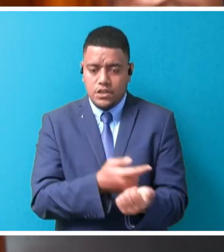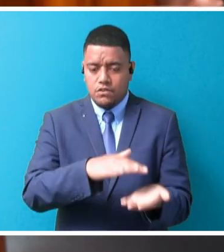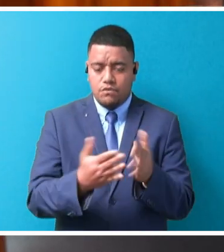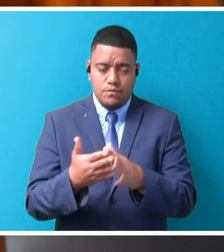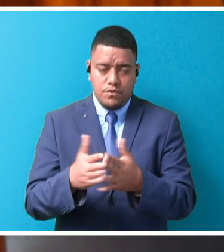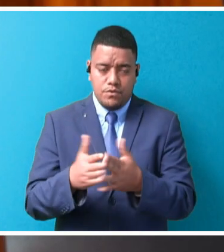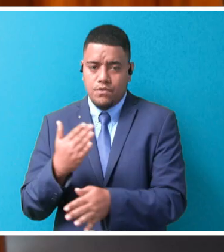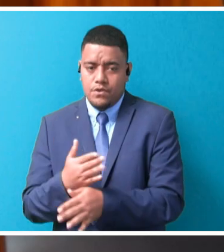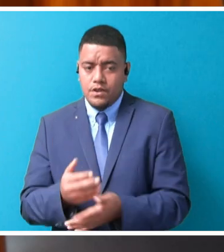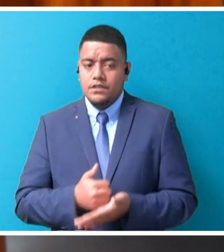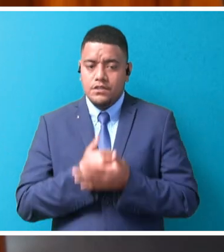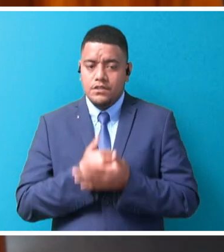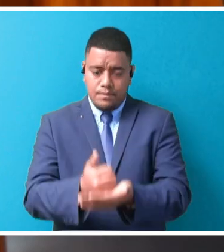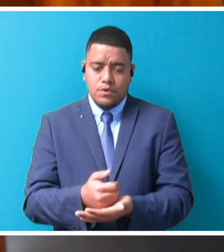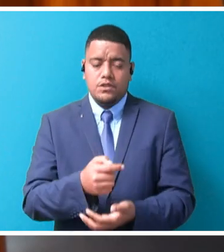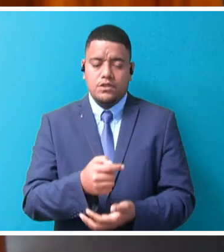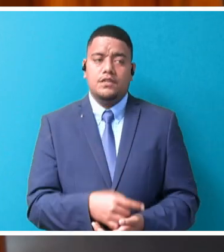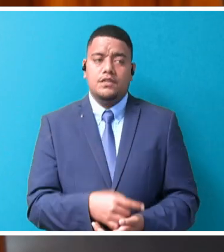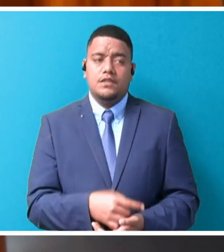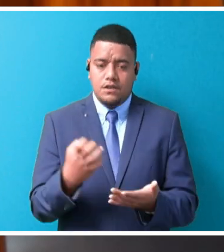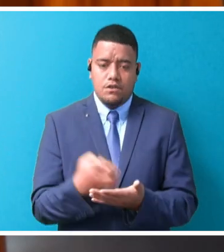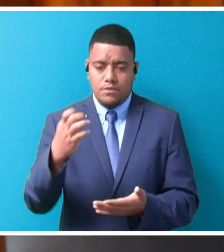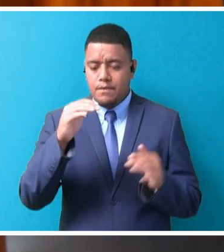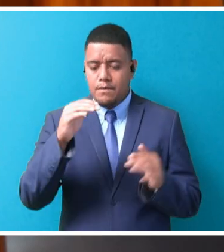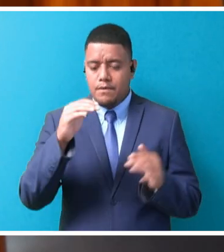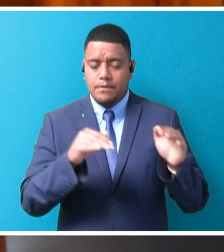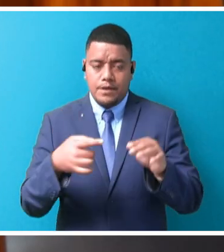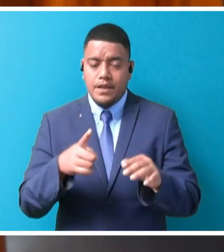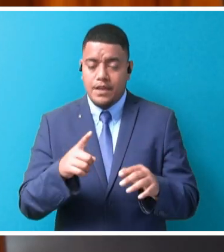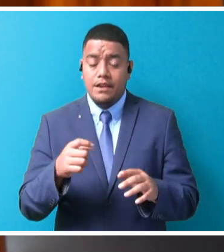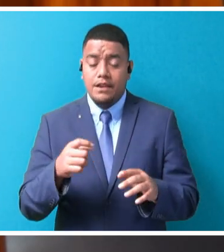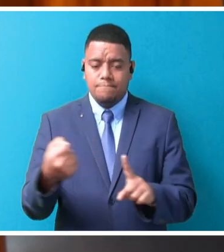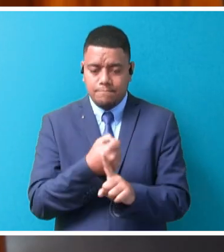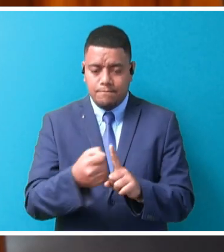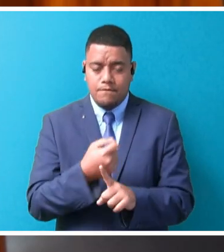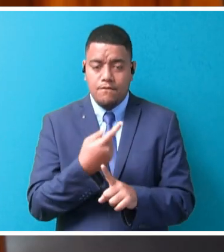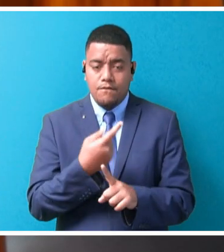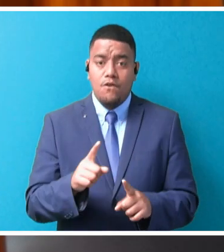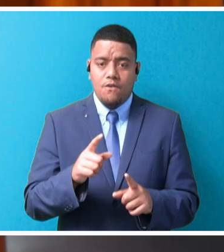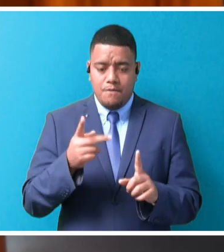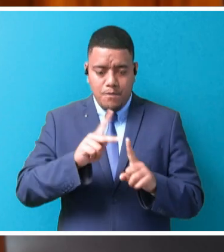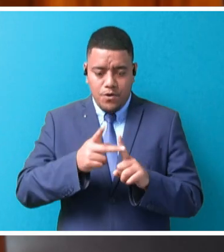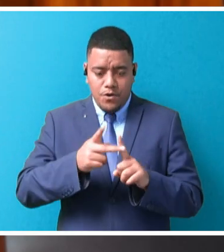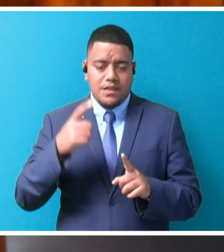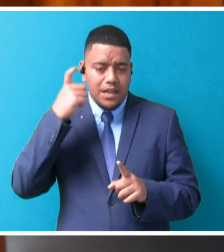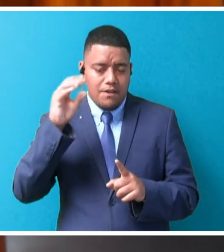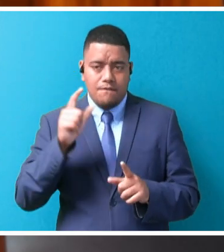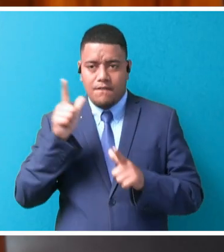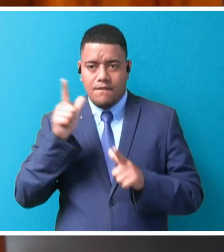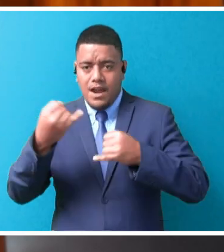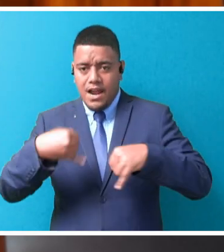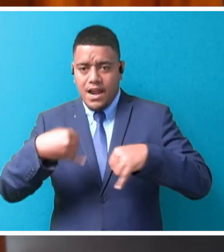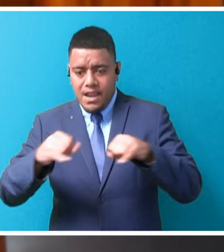resilience, support sustained economic participation, and advocate for rural and maritime priorities to be integral